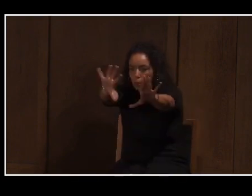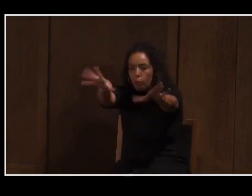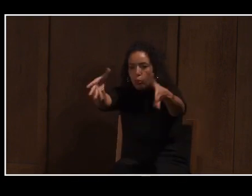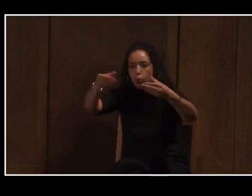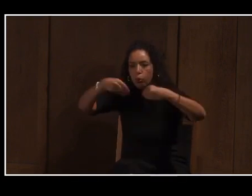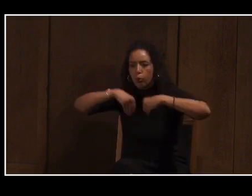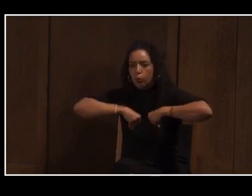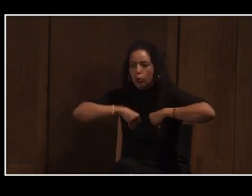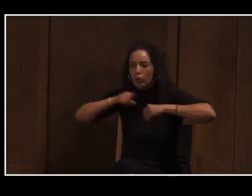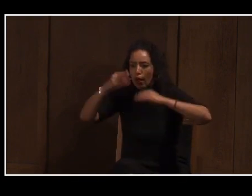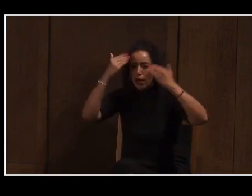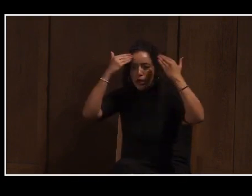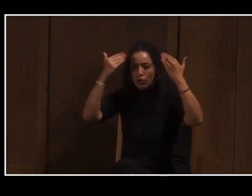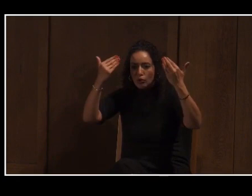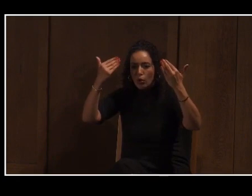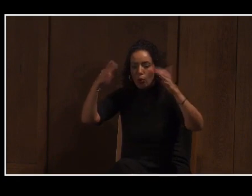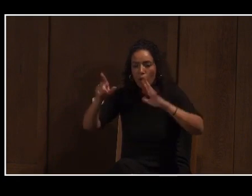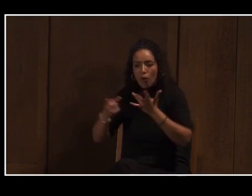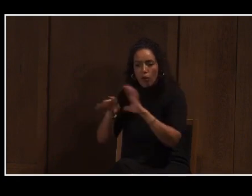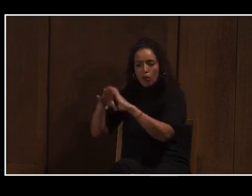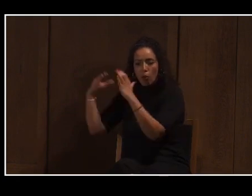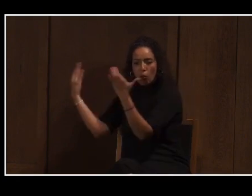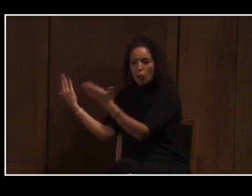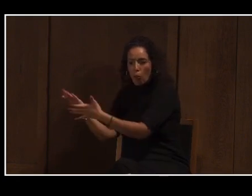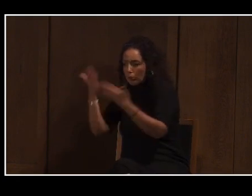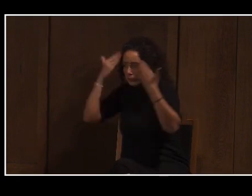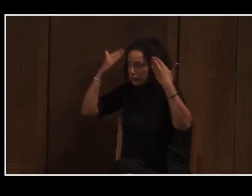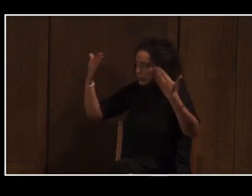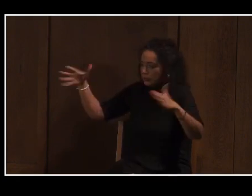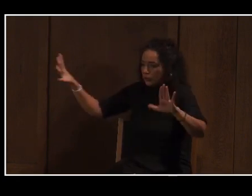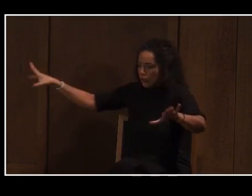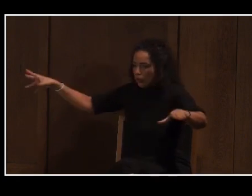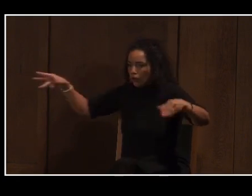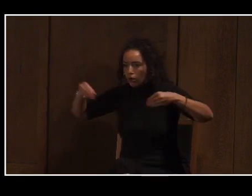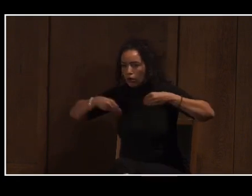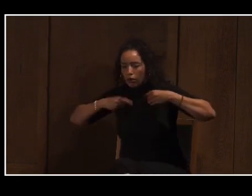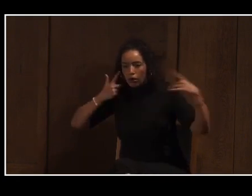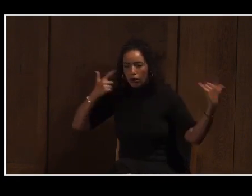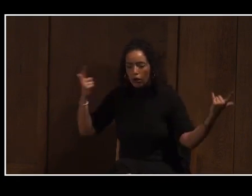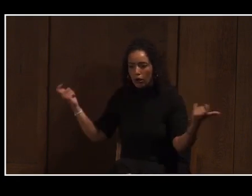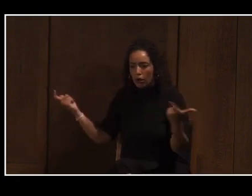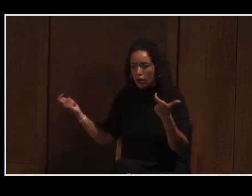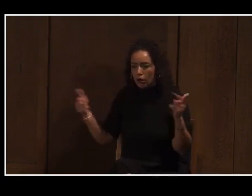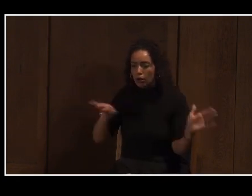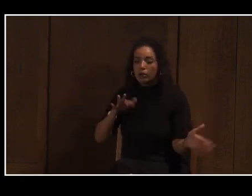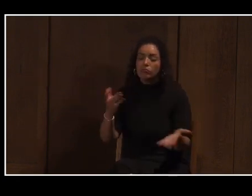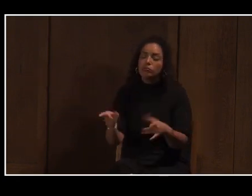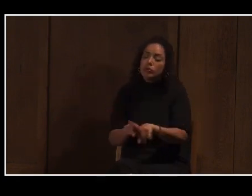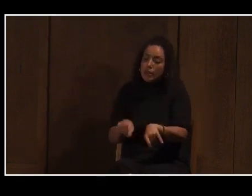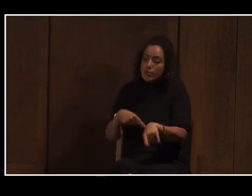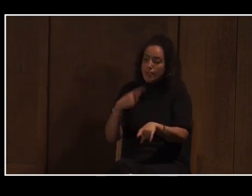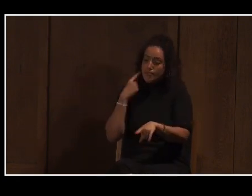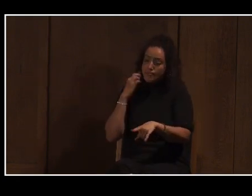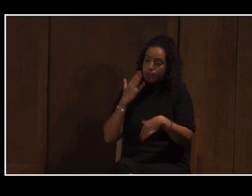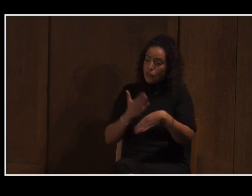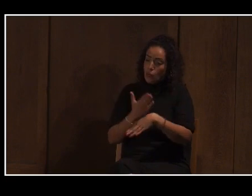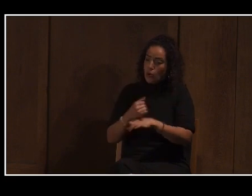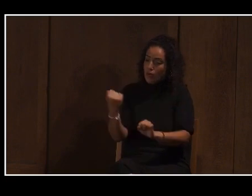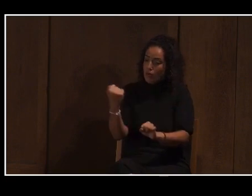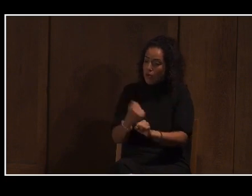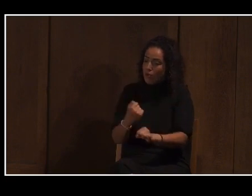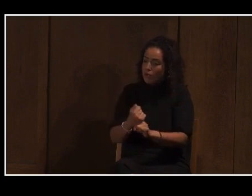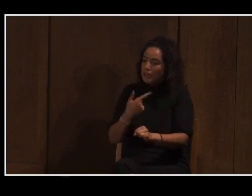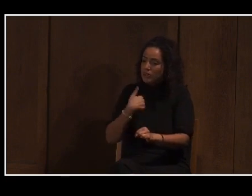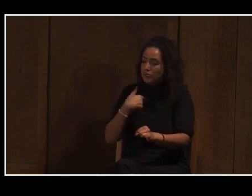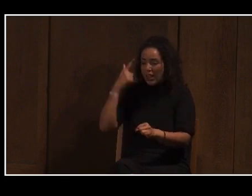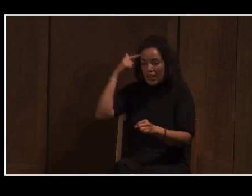And simultaneously, when I was in government, I found that I had a very